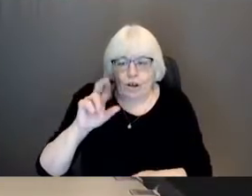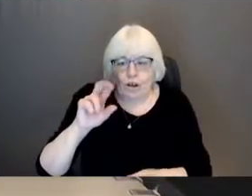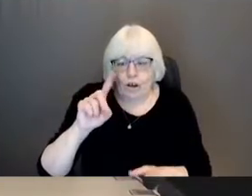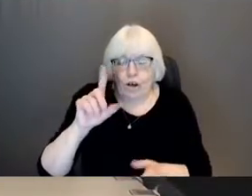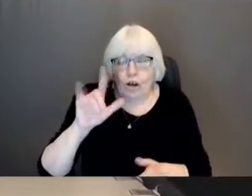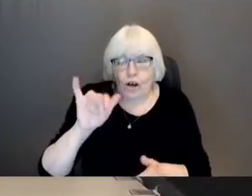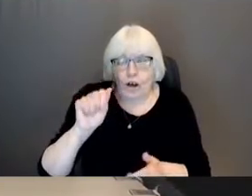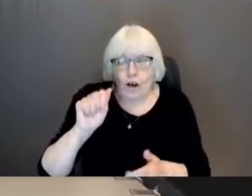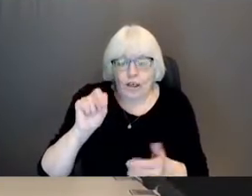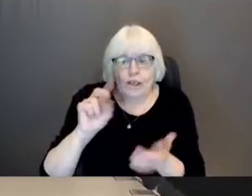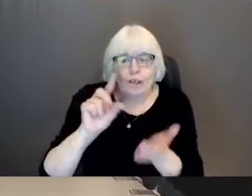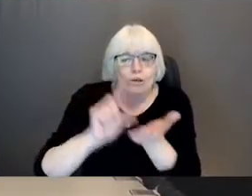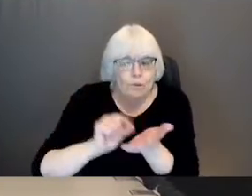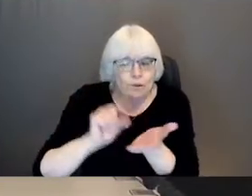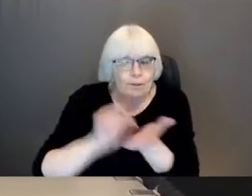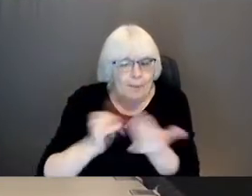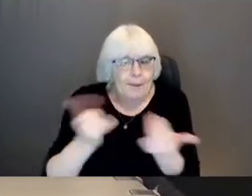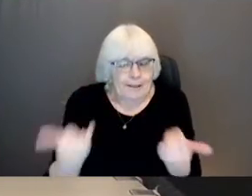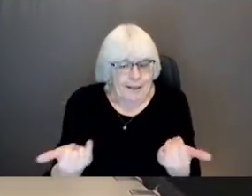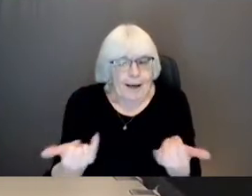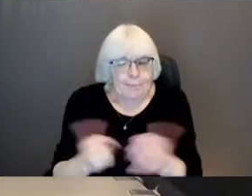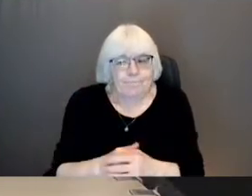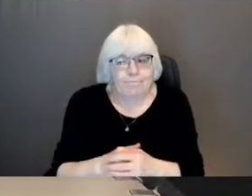your time.